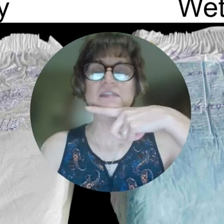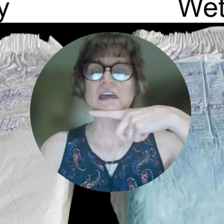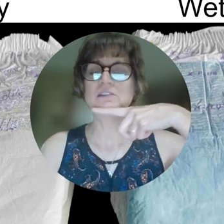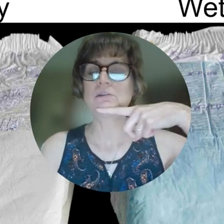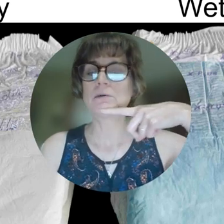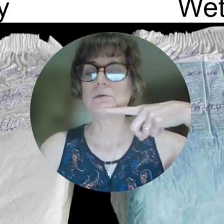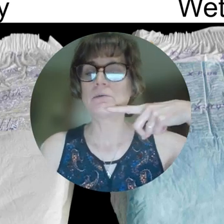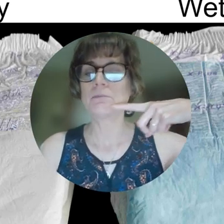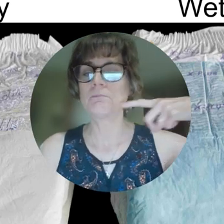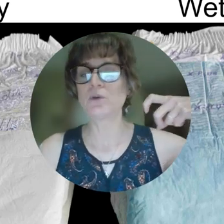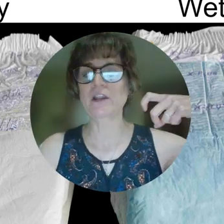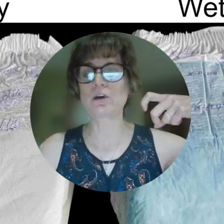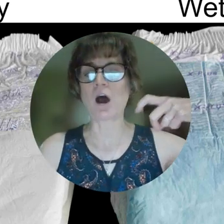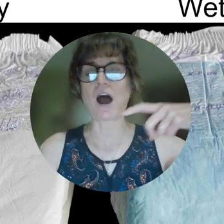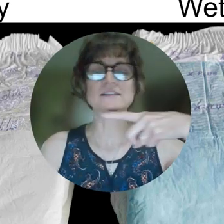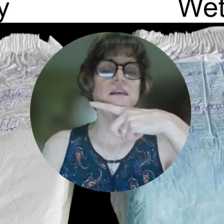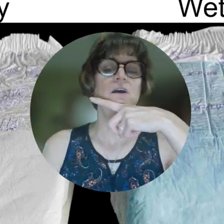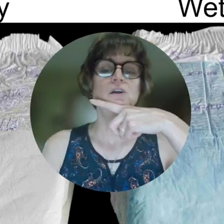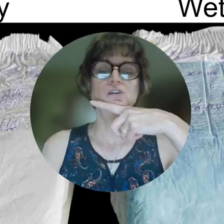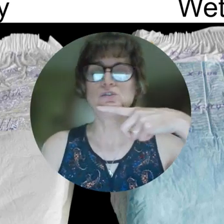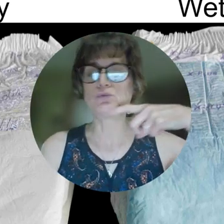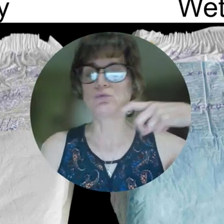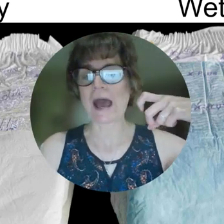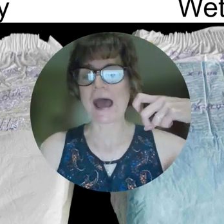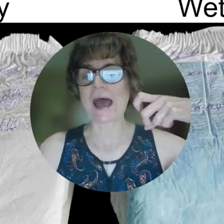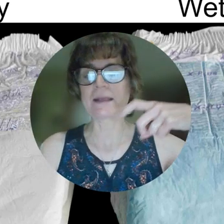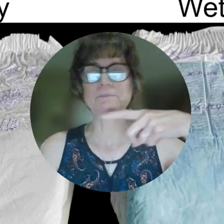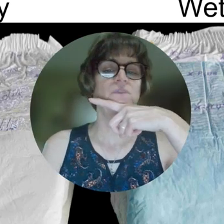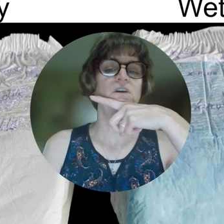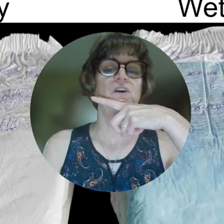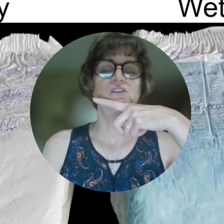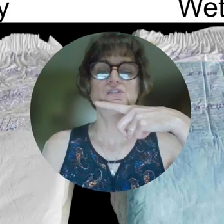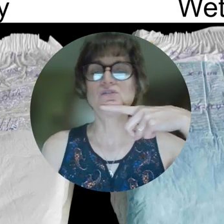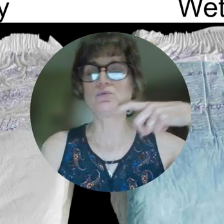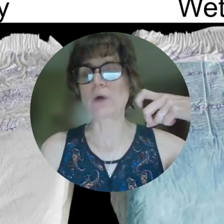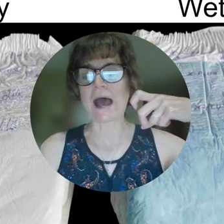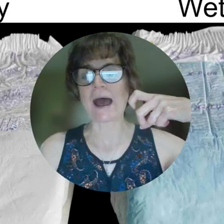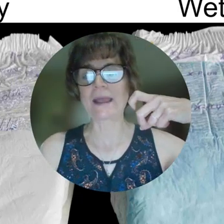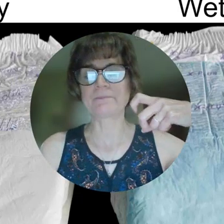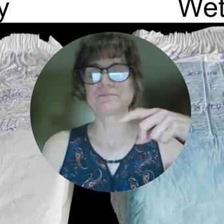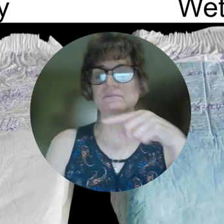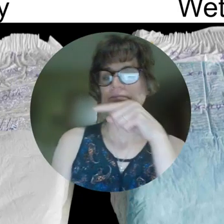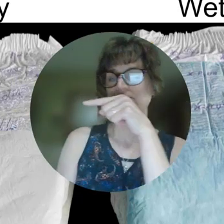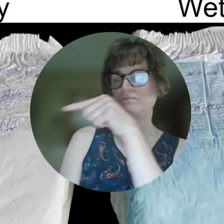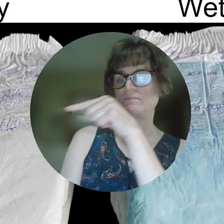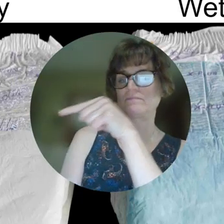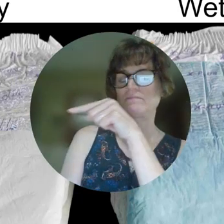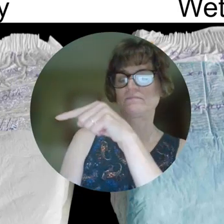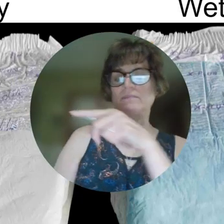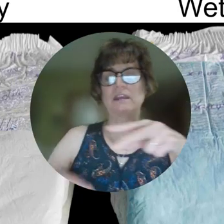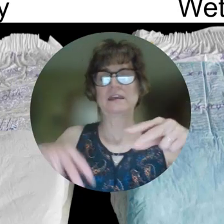and then move it across. Dry. Dry.